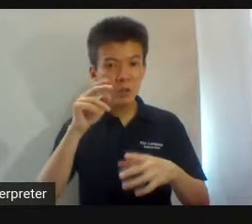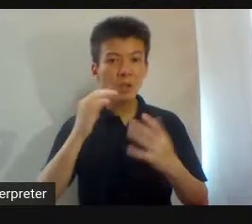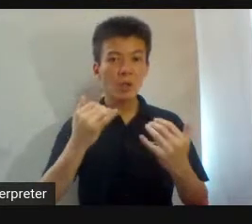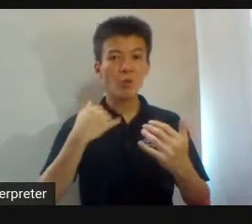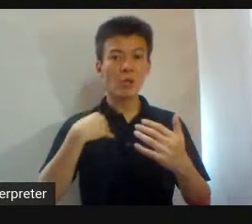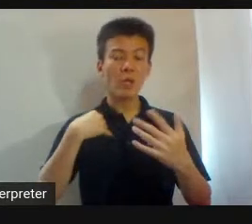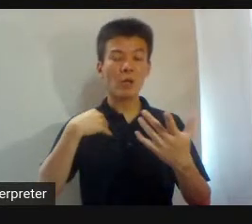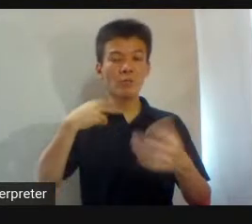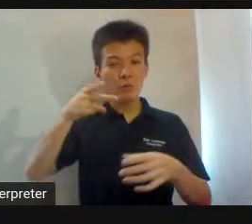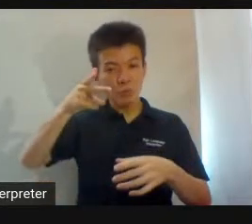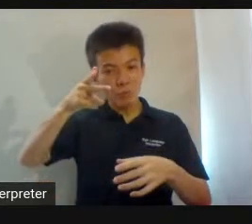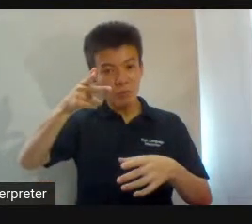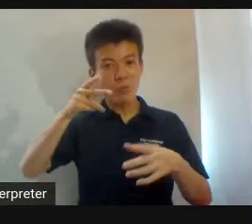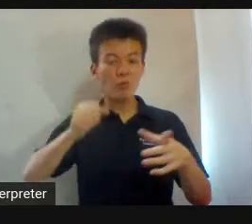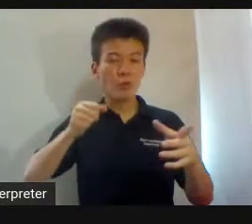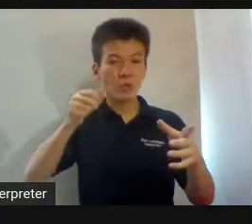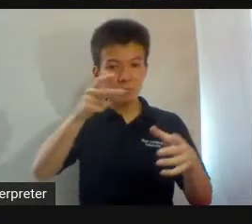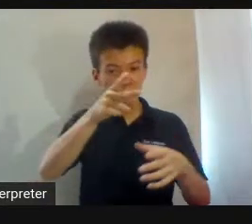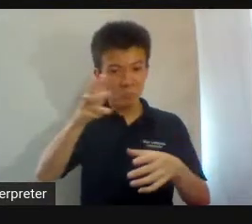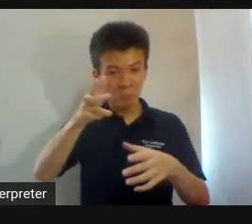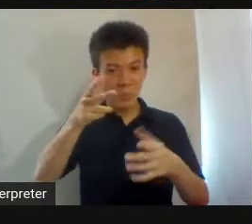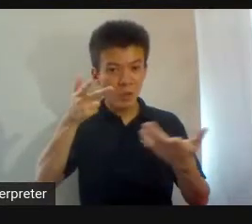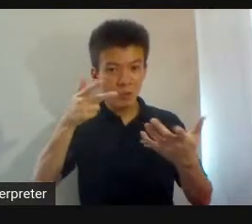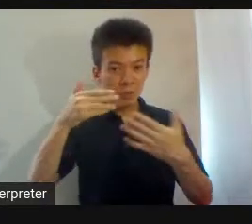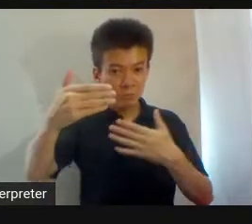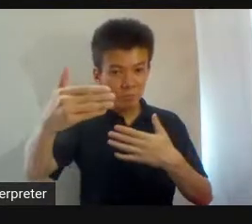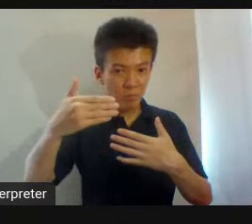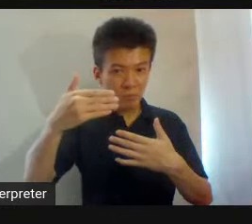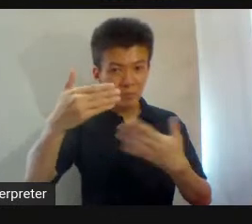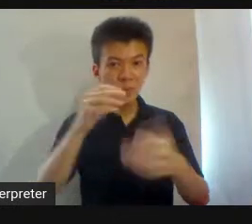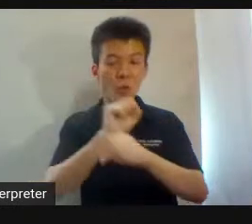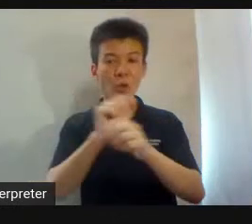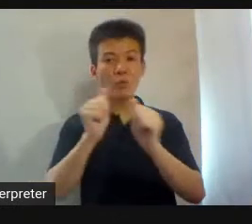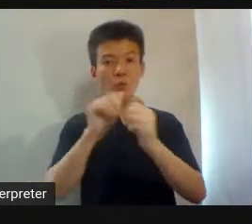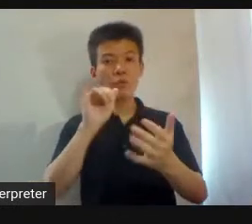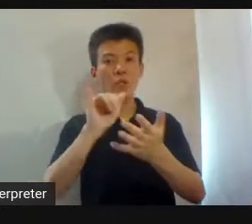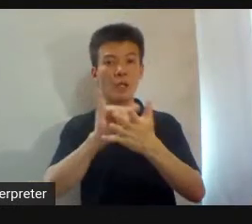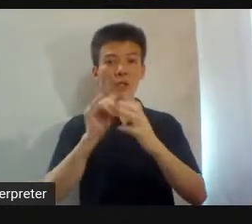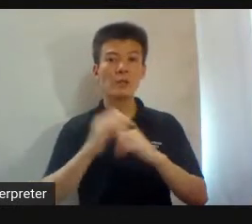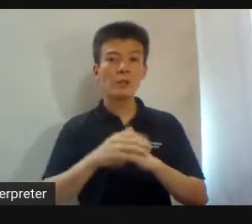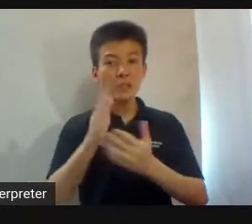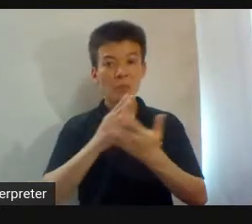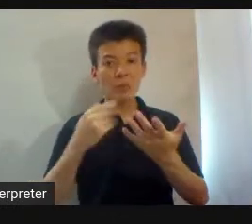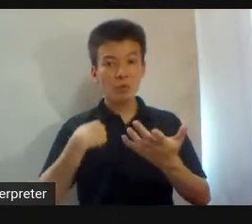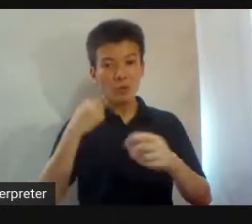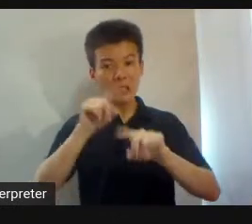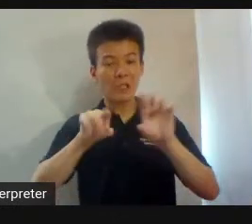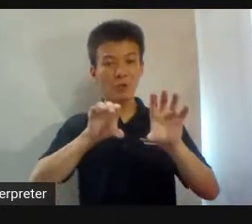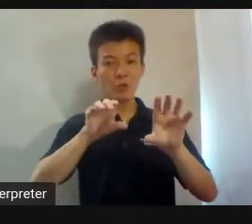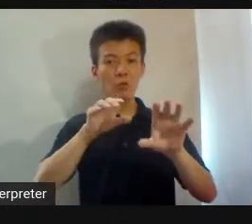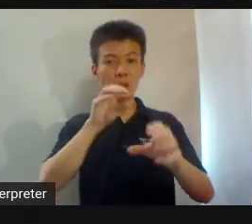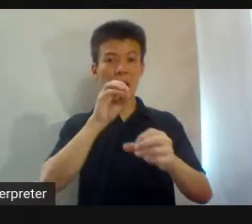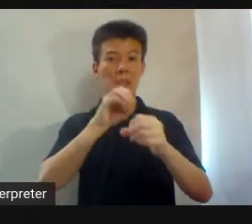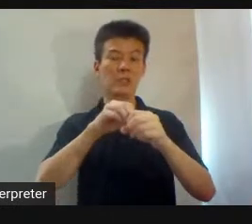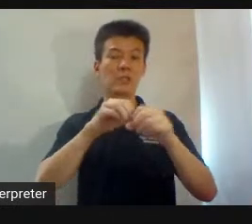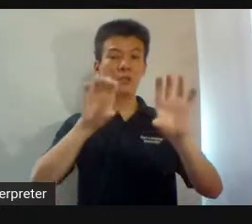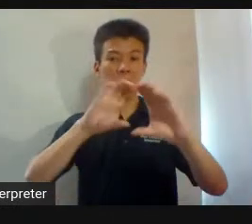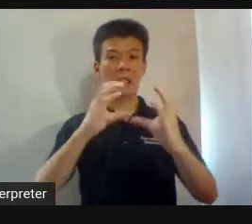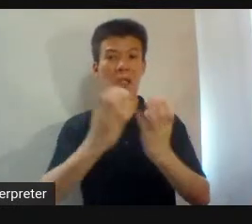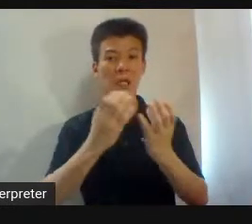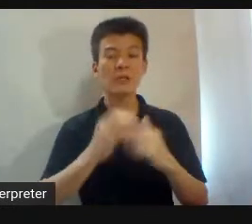have a camera that we can manipulate, how are we gonna work with that? You know, it's something that we can't do in the